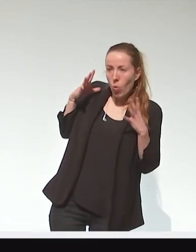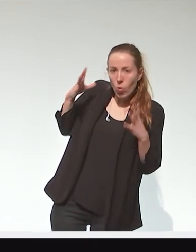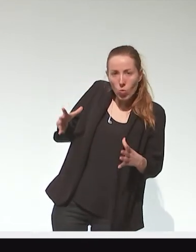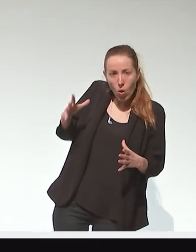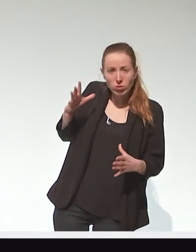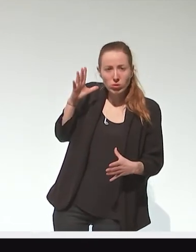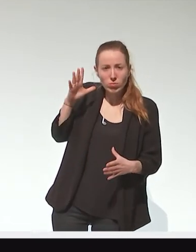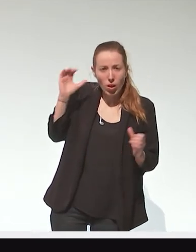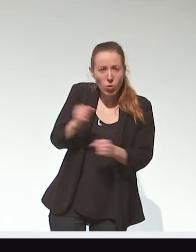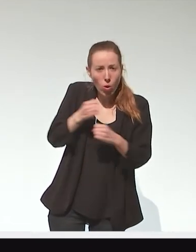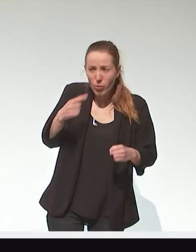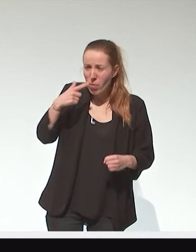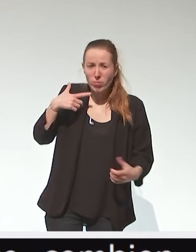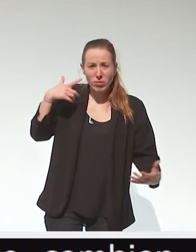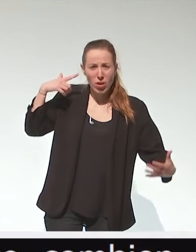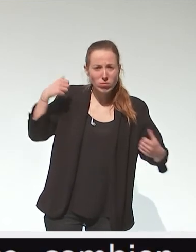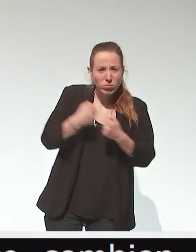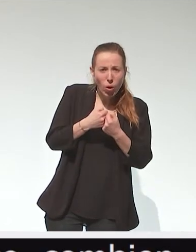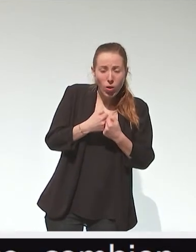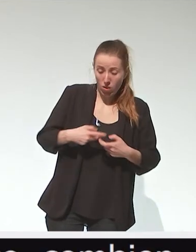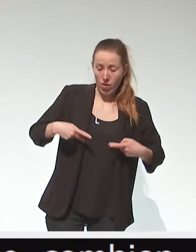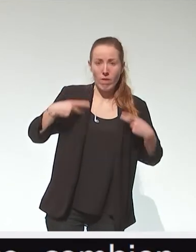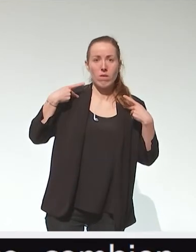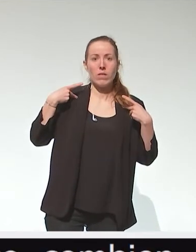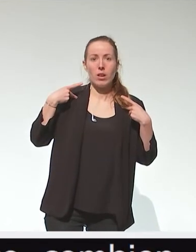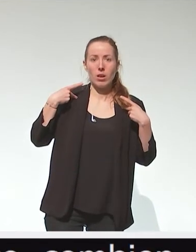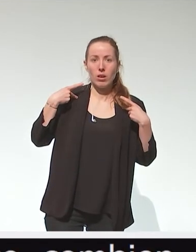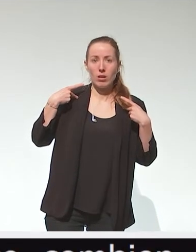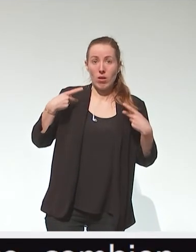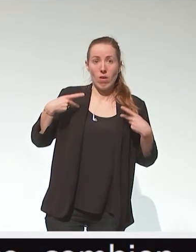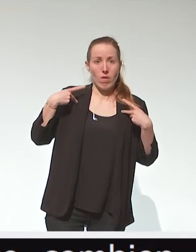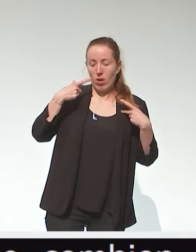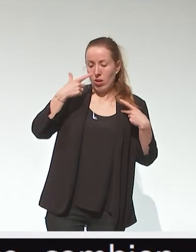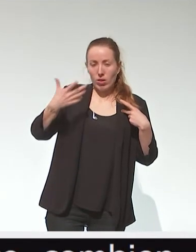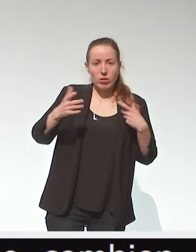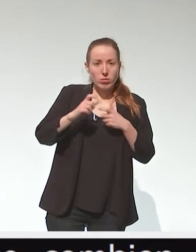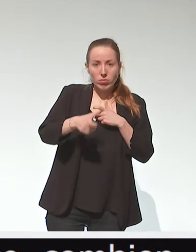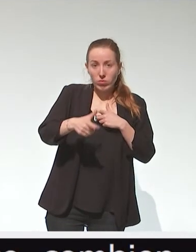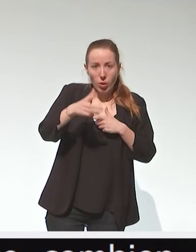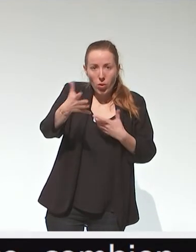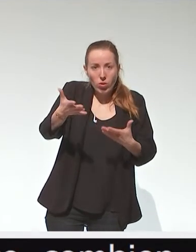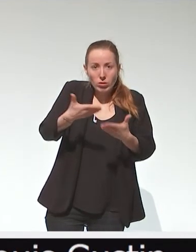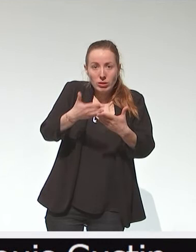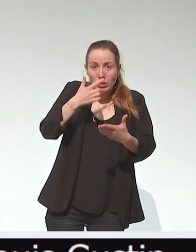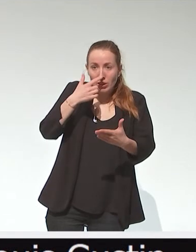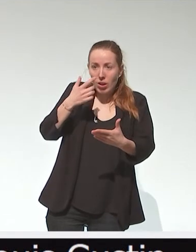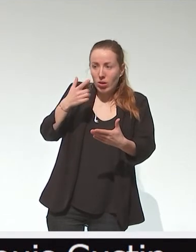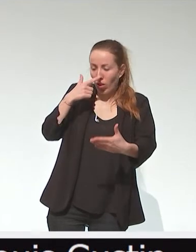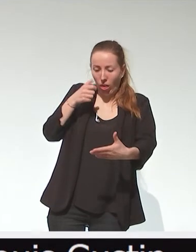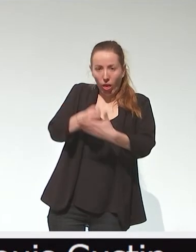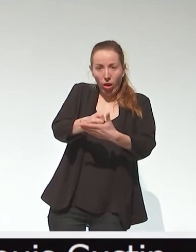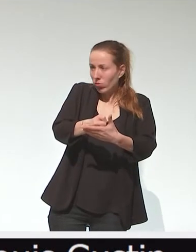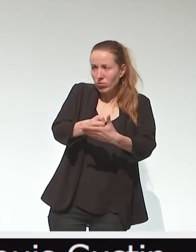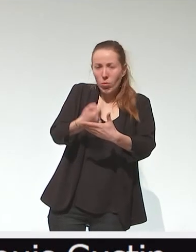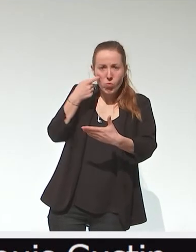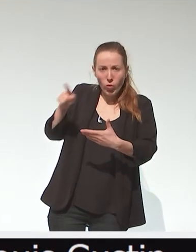boldness, his courage for having surmounted an accident that in so many people's lives would almost signal the